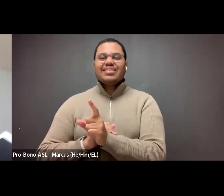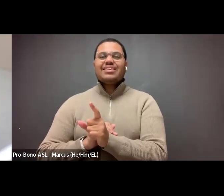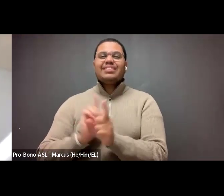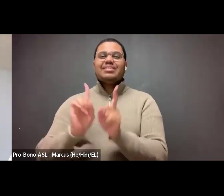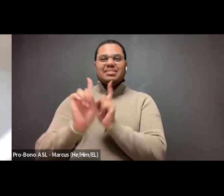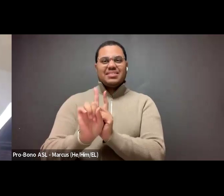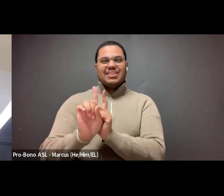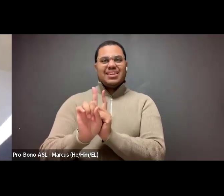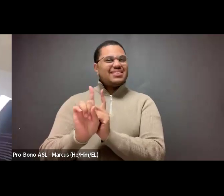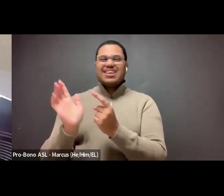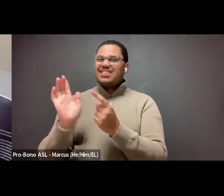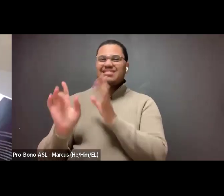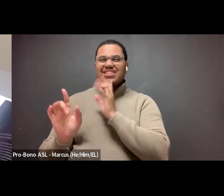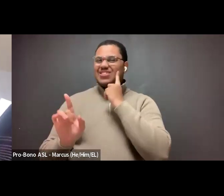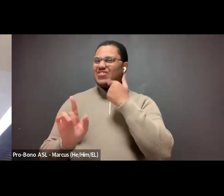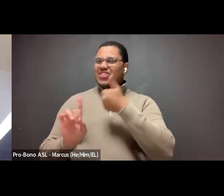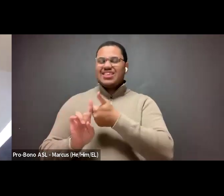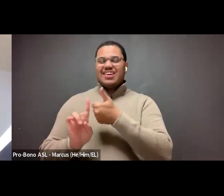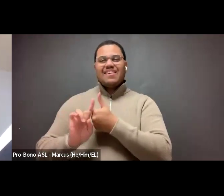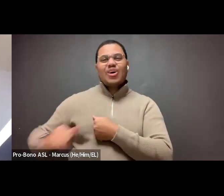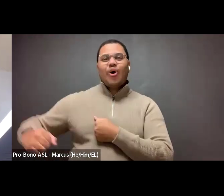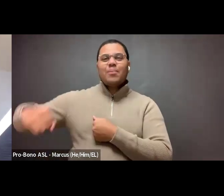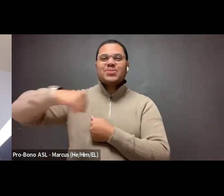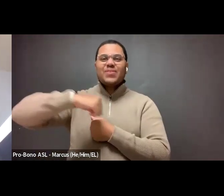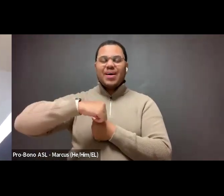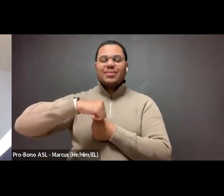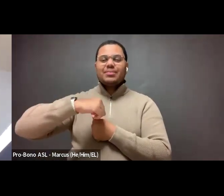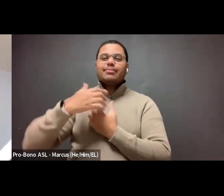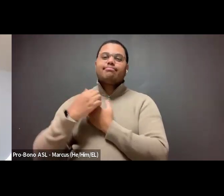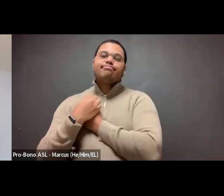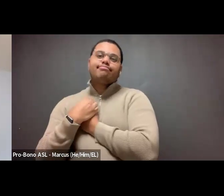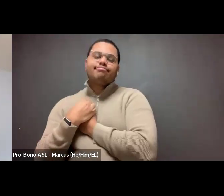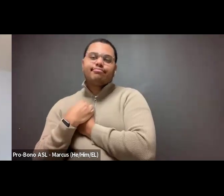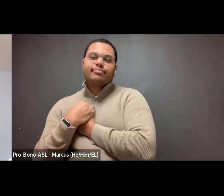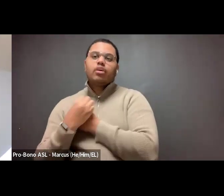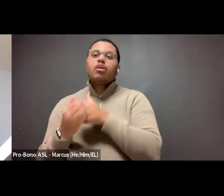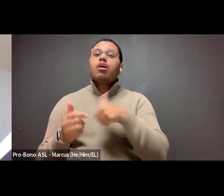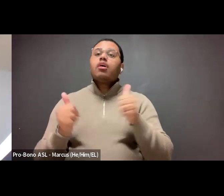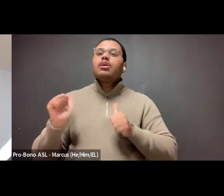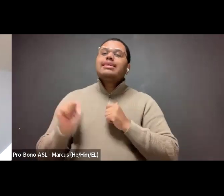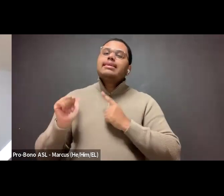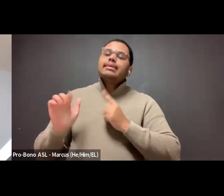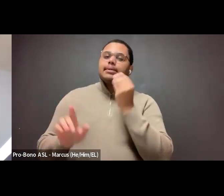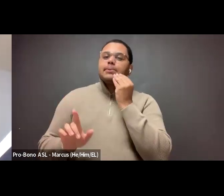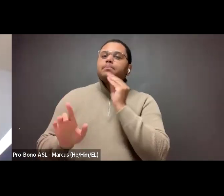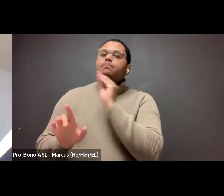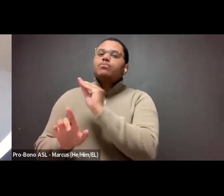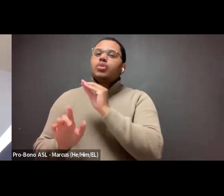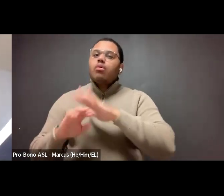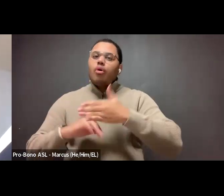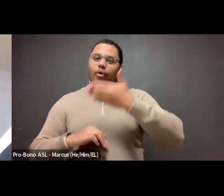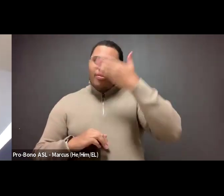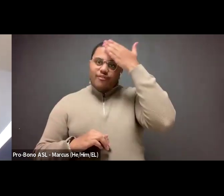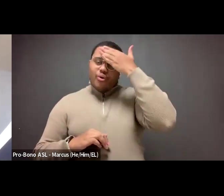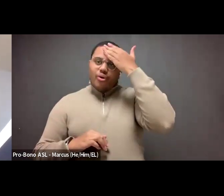That speaks for itself, his arms around her, right? As they embrace. In another scene, he kisses her on the forehead and she